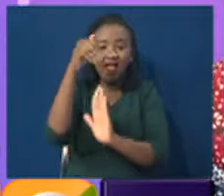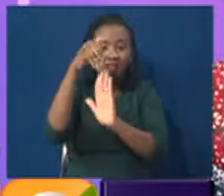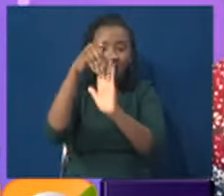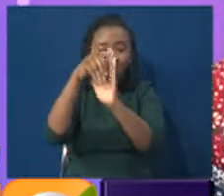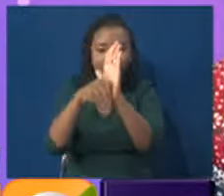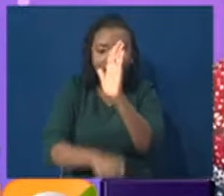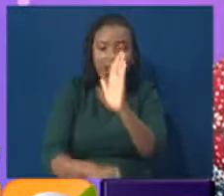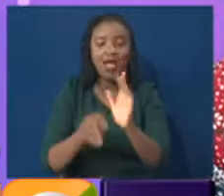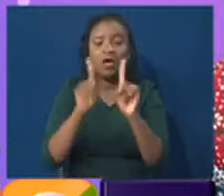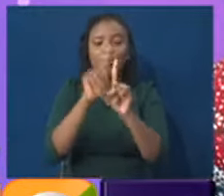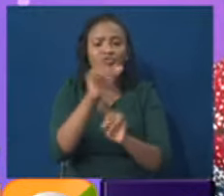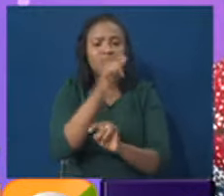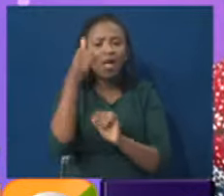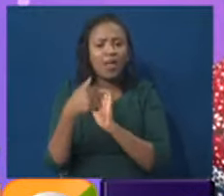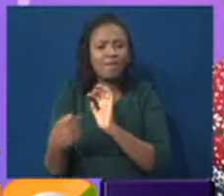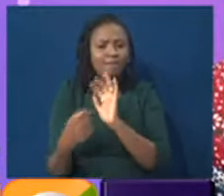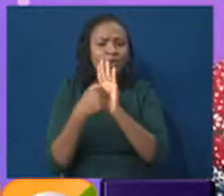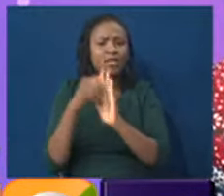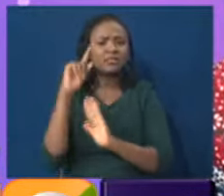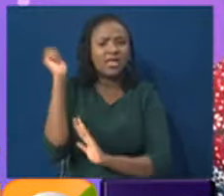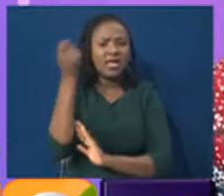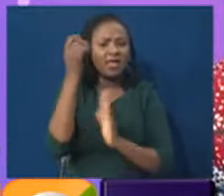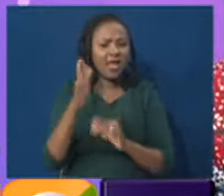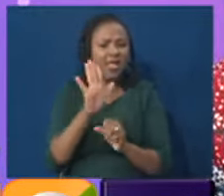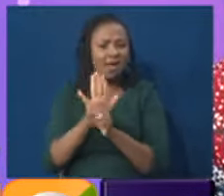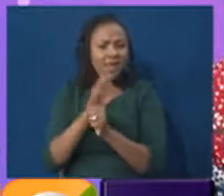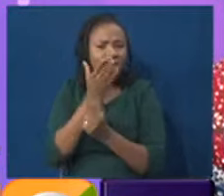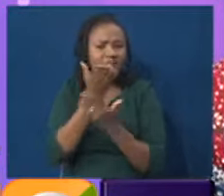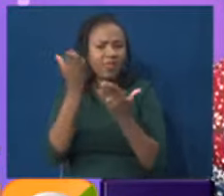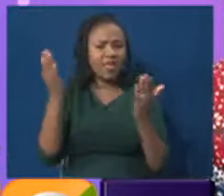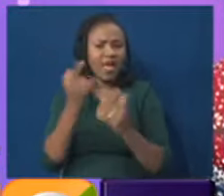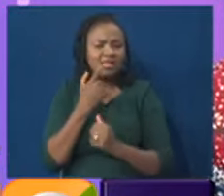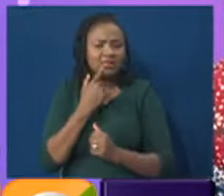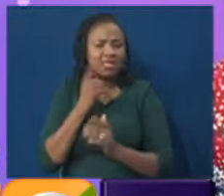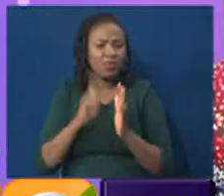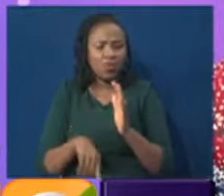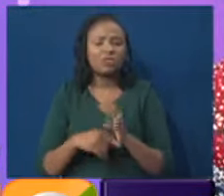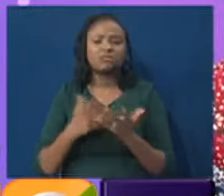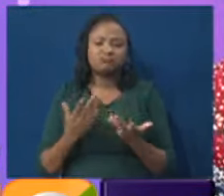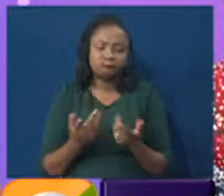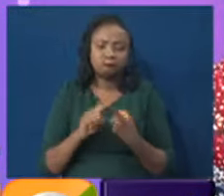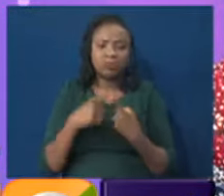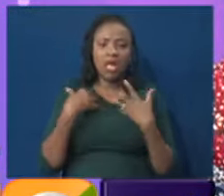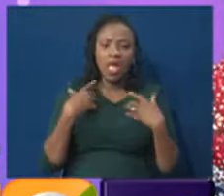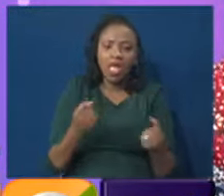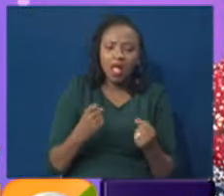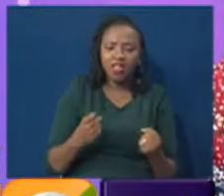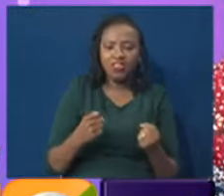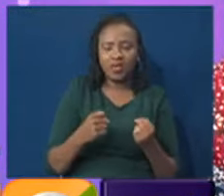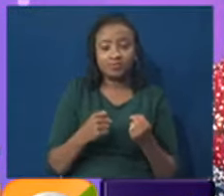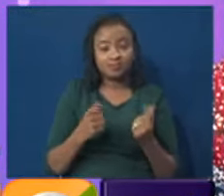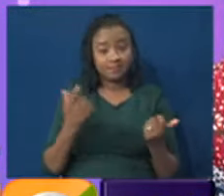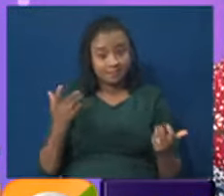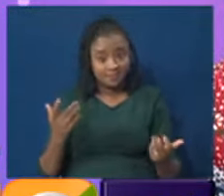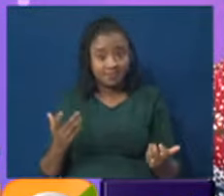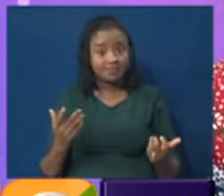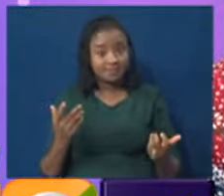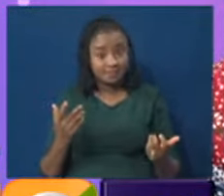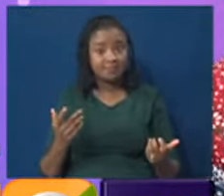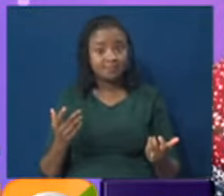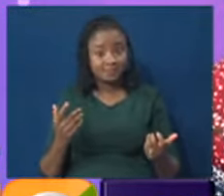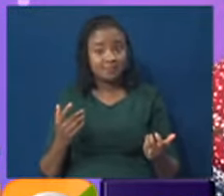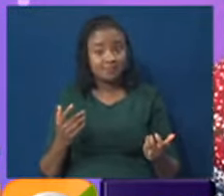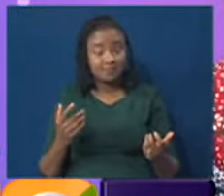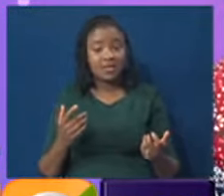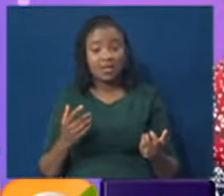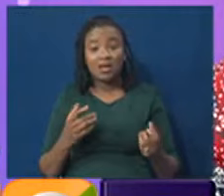critical when they, you know, Kenyans talk about cost of living is essential services, the cost of healthcare, which is, you know, affordable, and I see